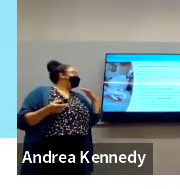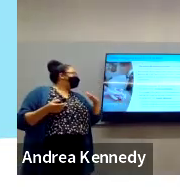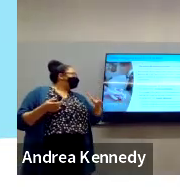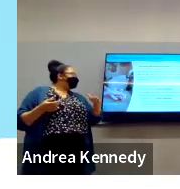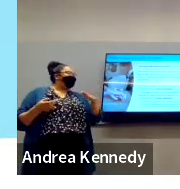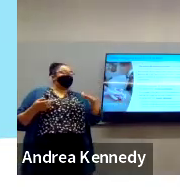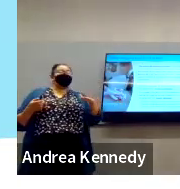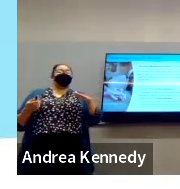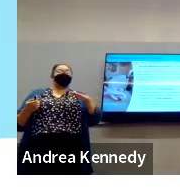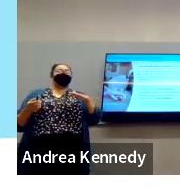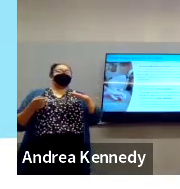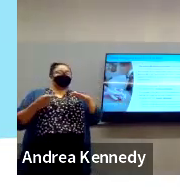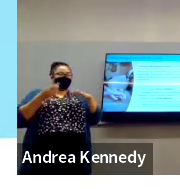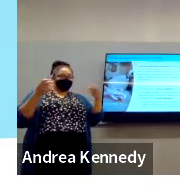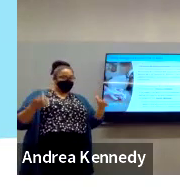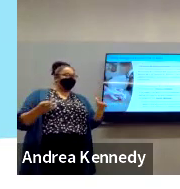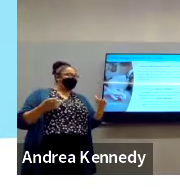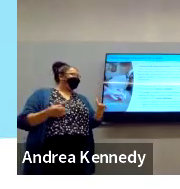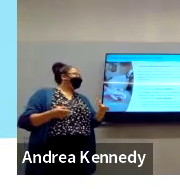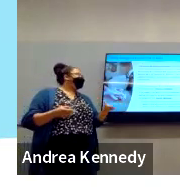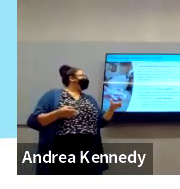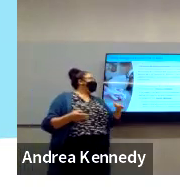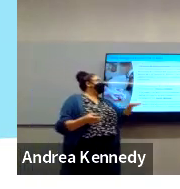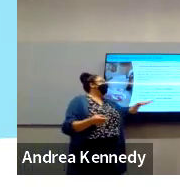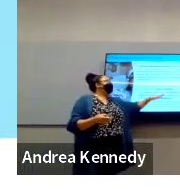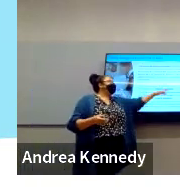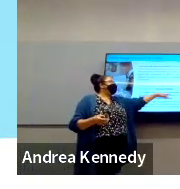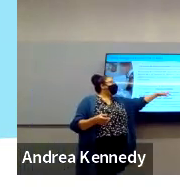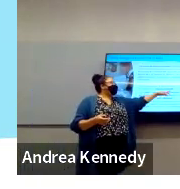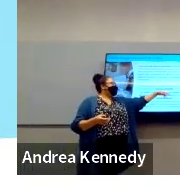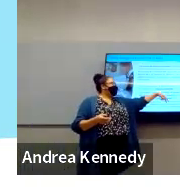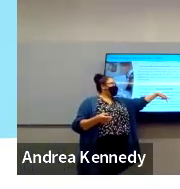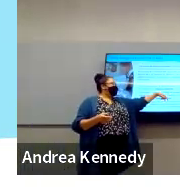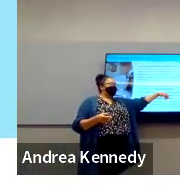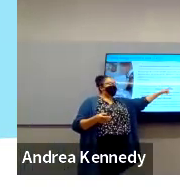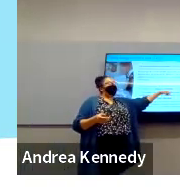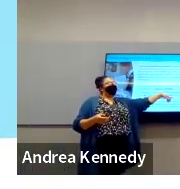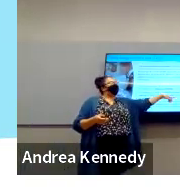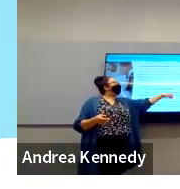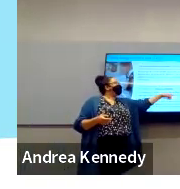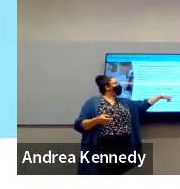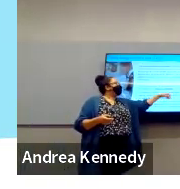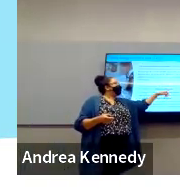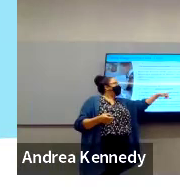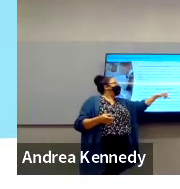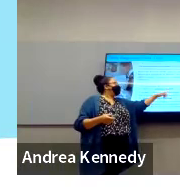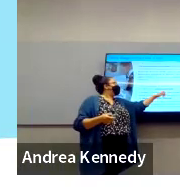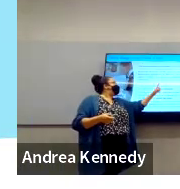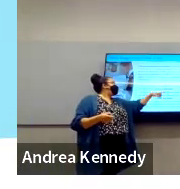monthly utilities paid by the tenant between July 1, 2023 and June